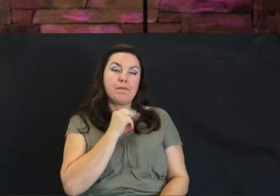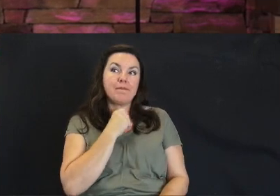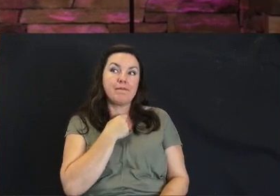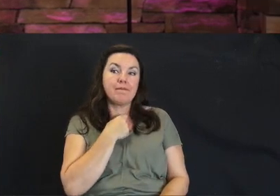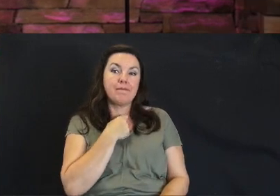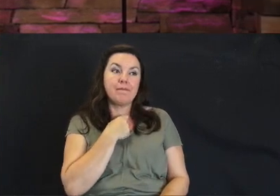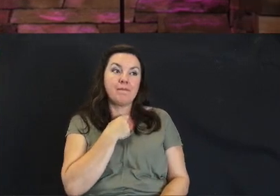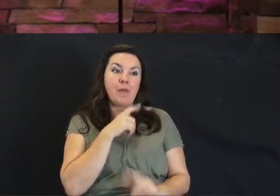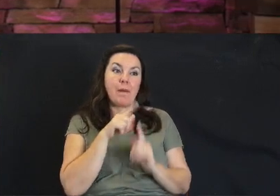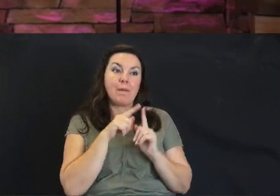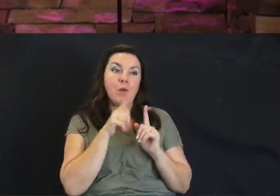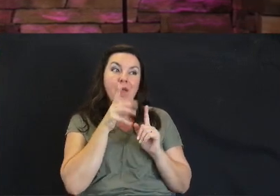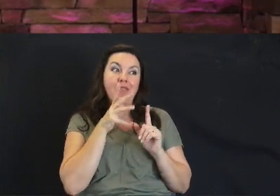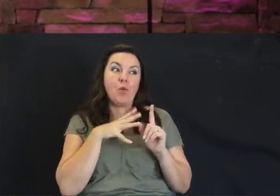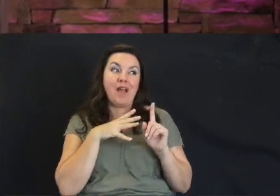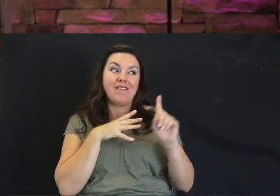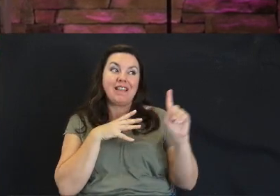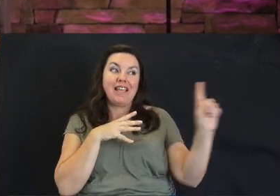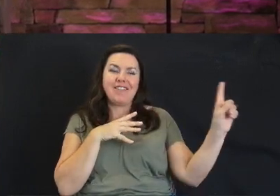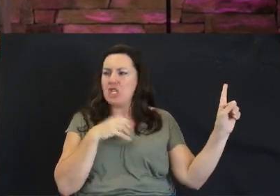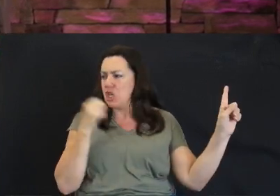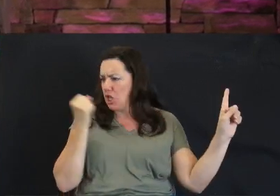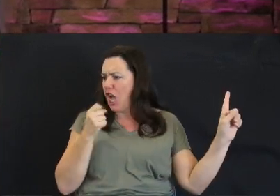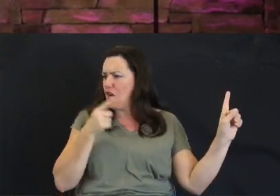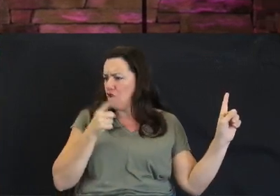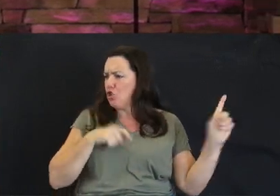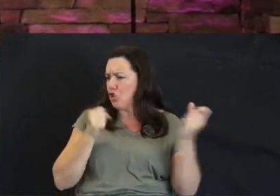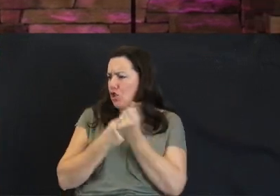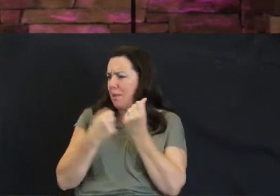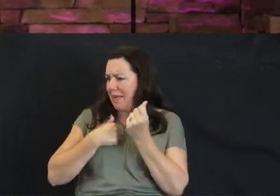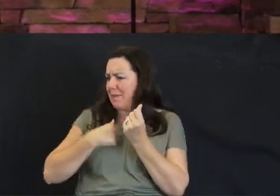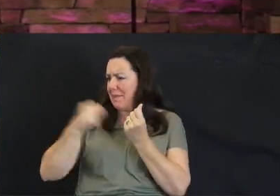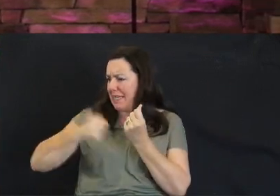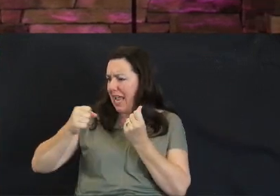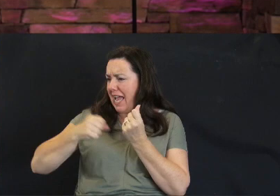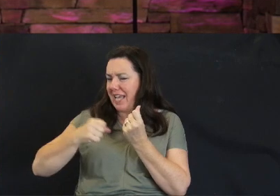second you leave We'll giggle And go yeah She should submit You know